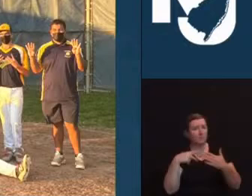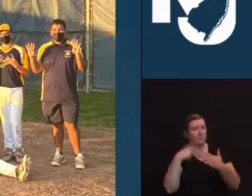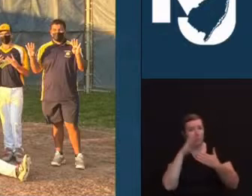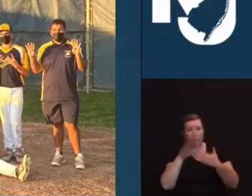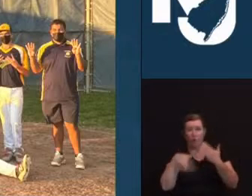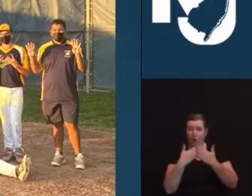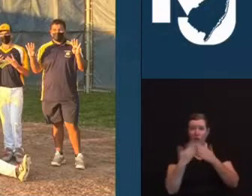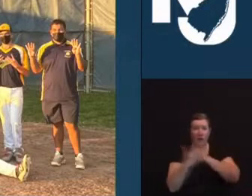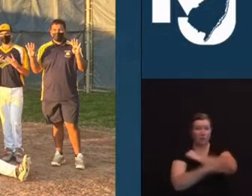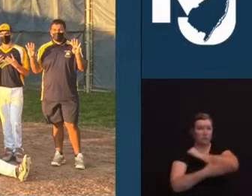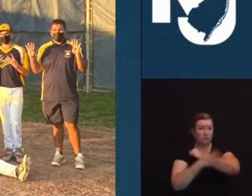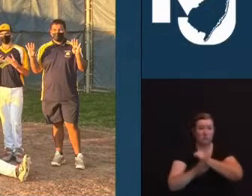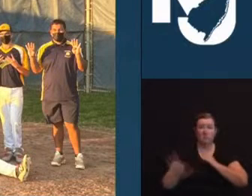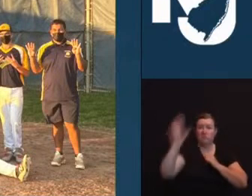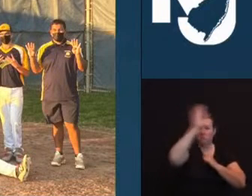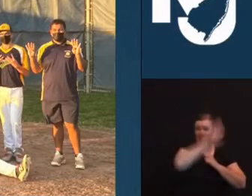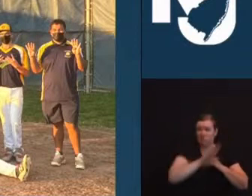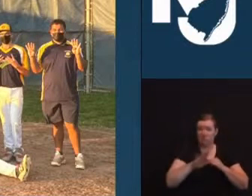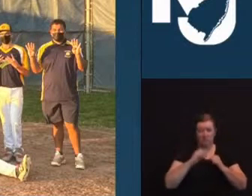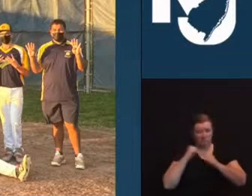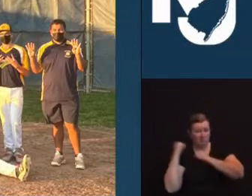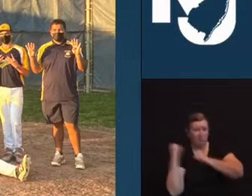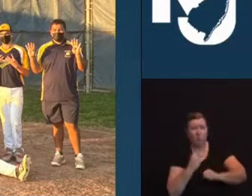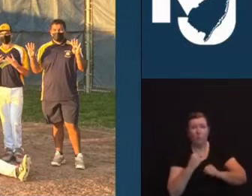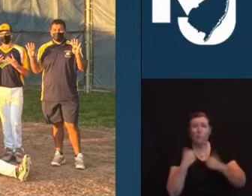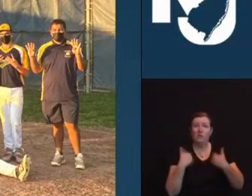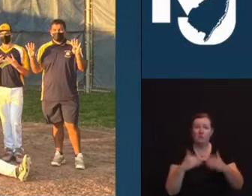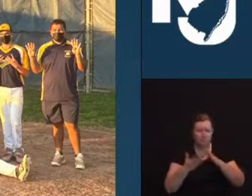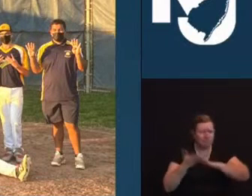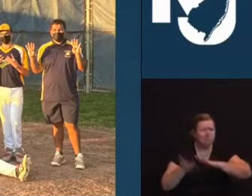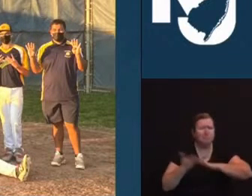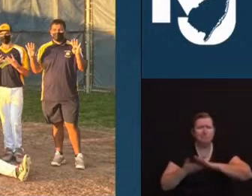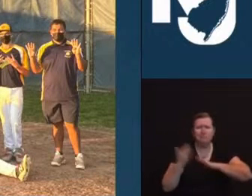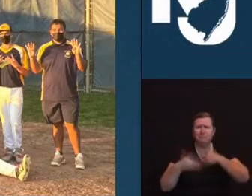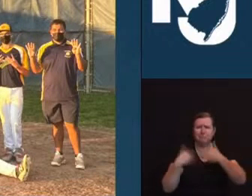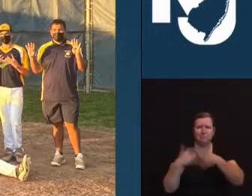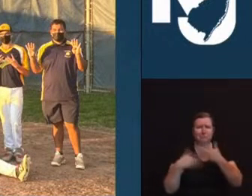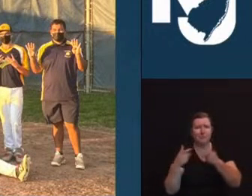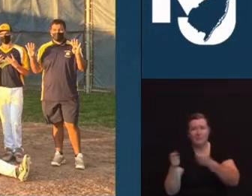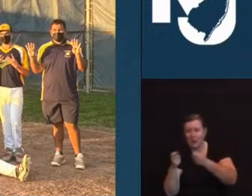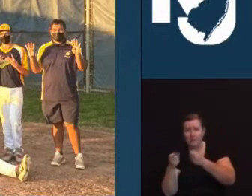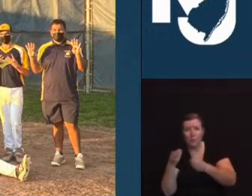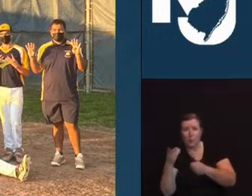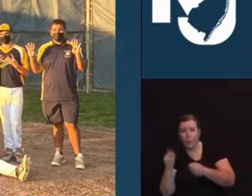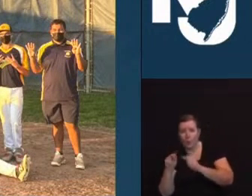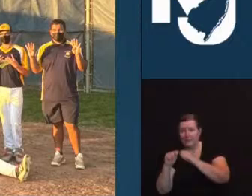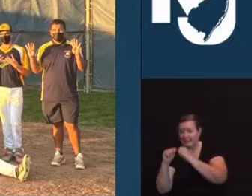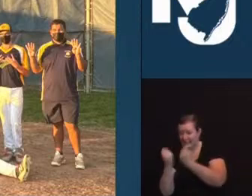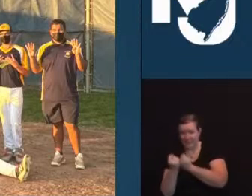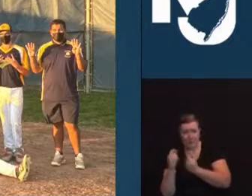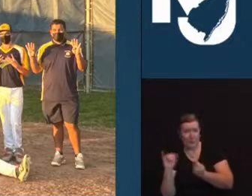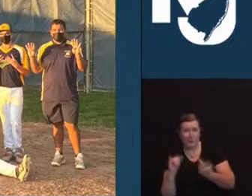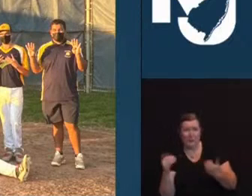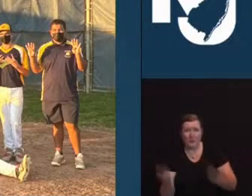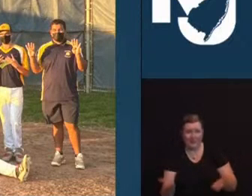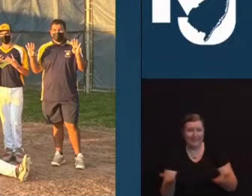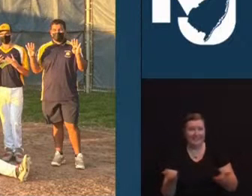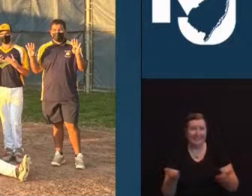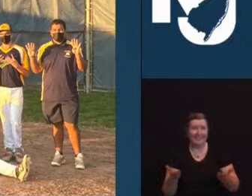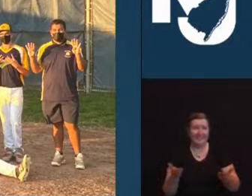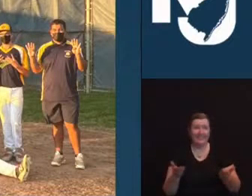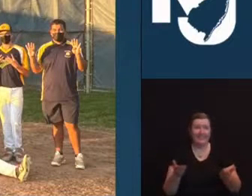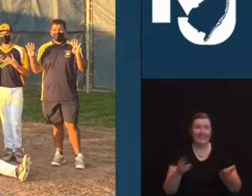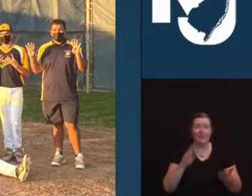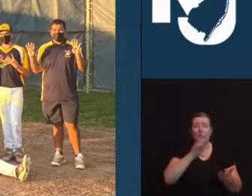running even as he managed his own team. The 13U or U13 Stallions was his team.